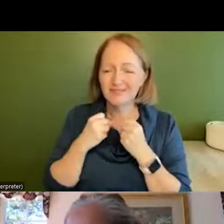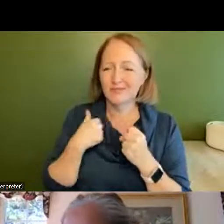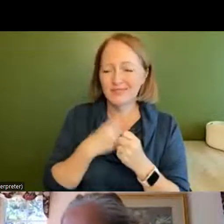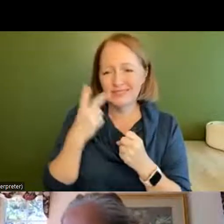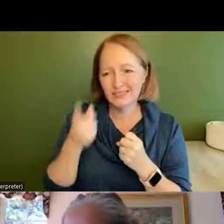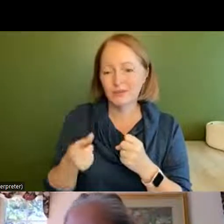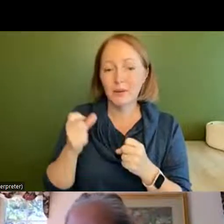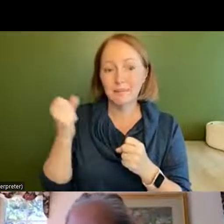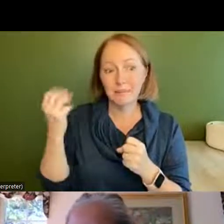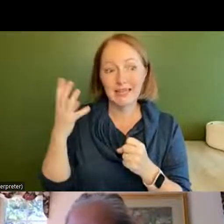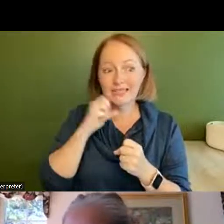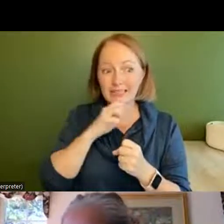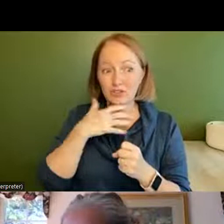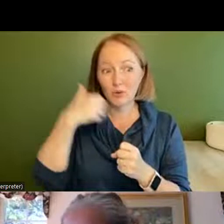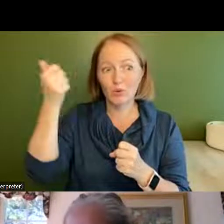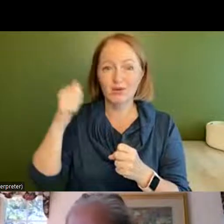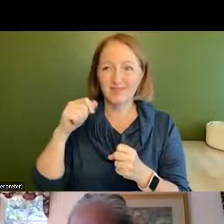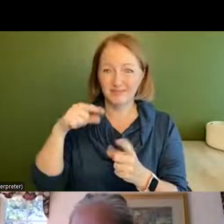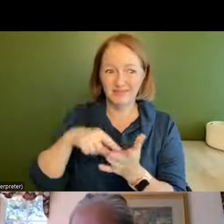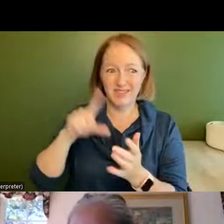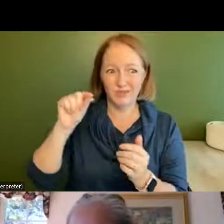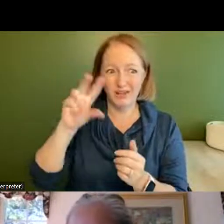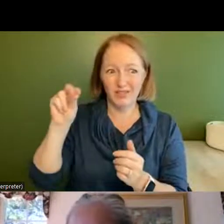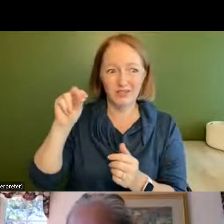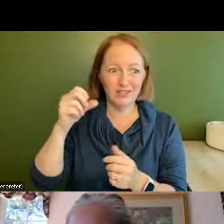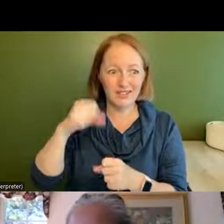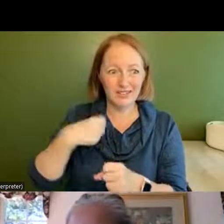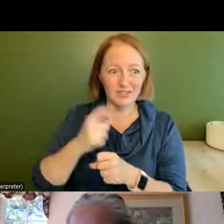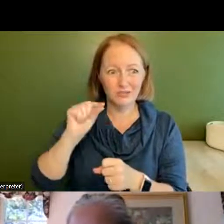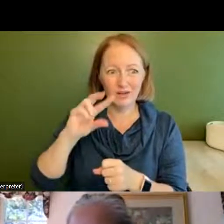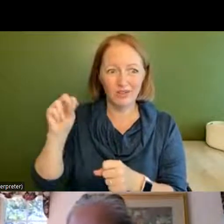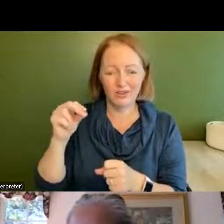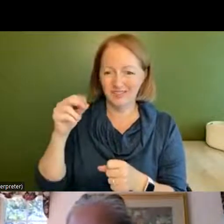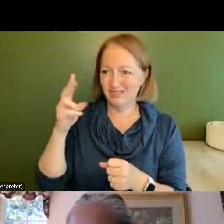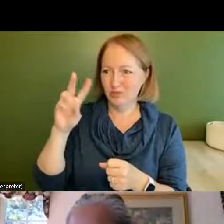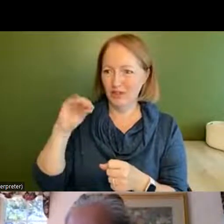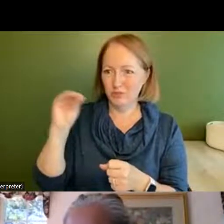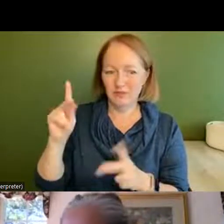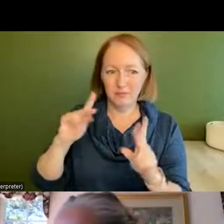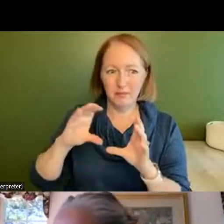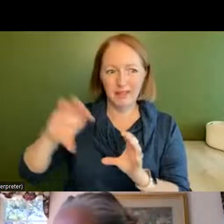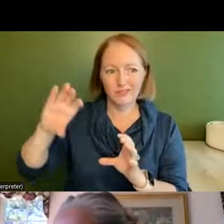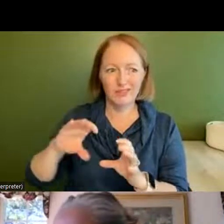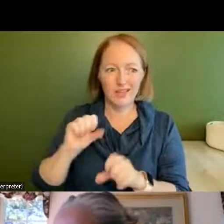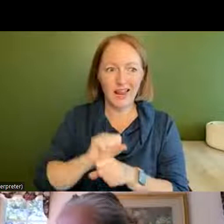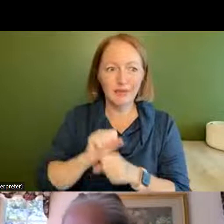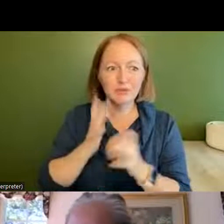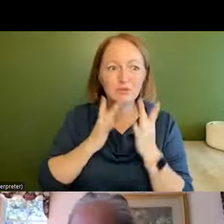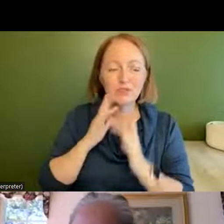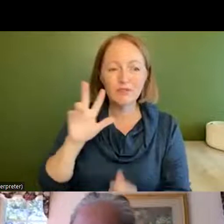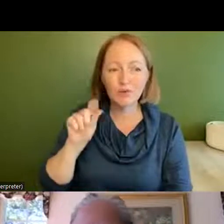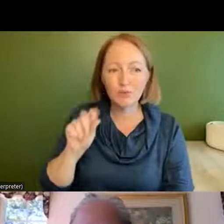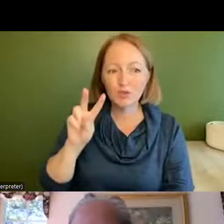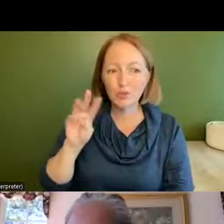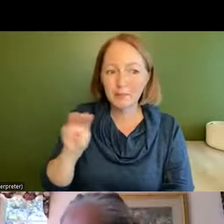seniors age, and by 2030, 25% of the population, that's, a labor shortage of 3.2